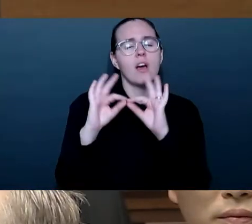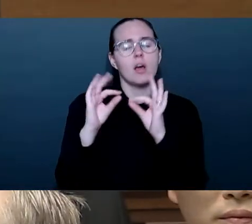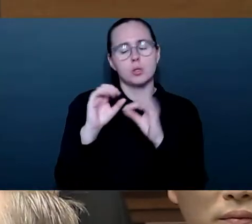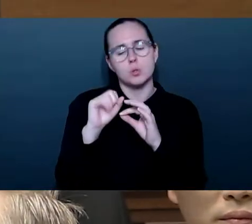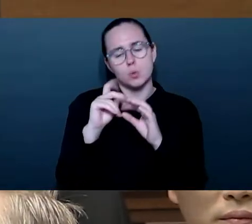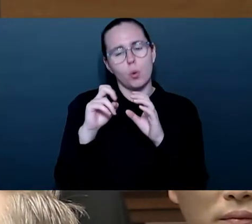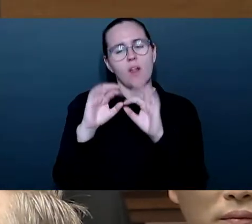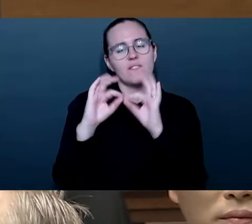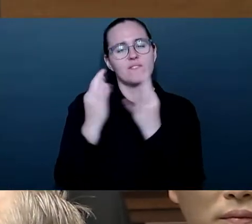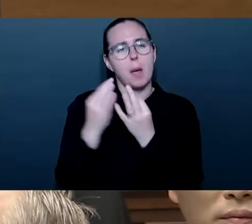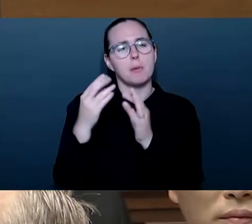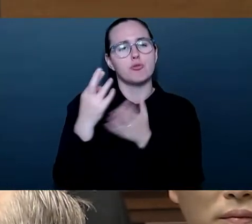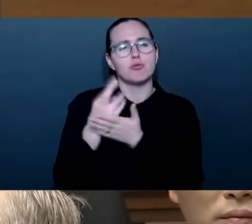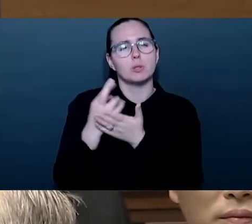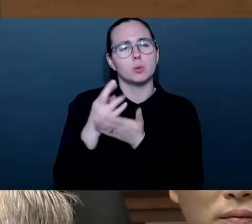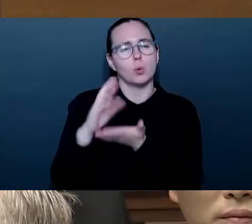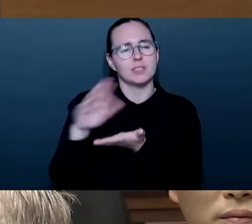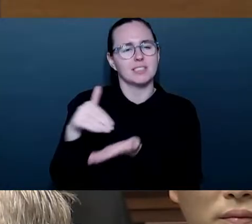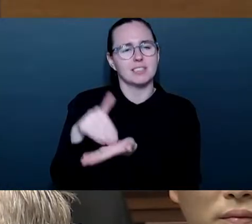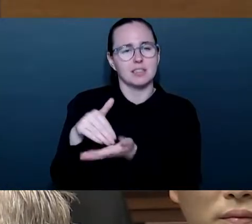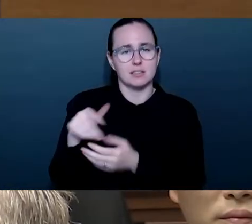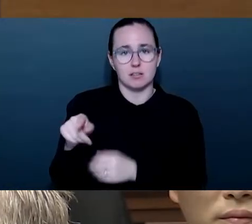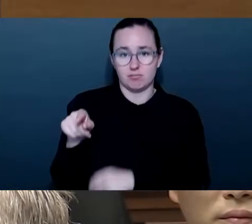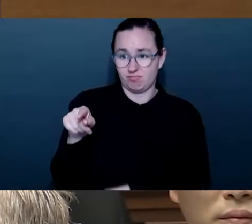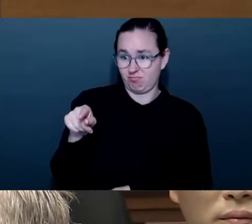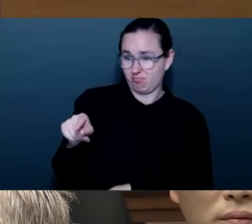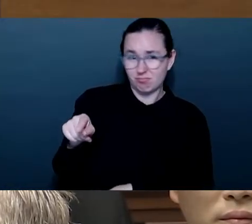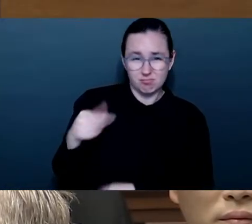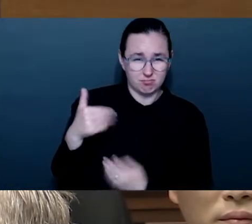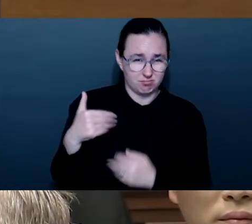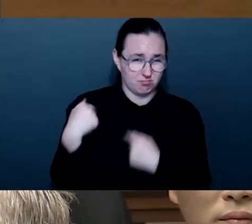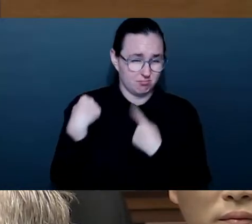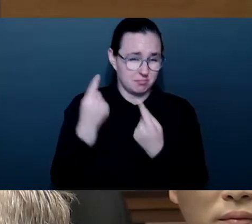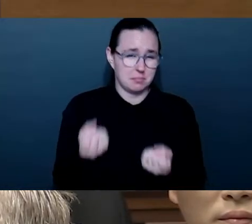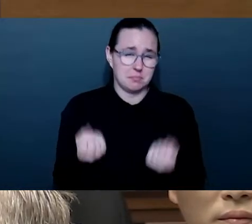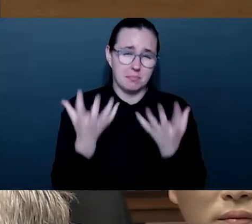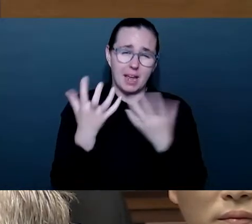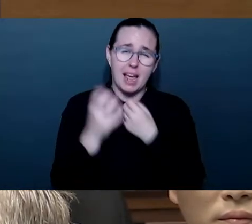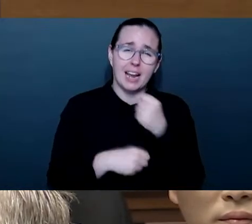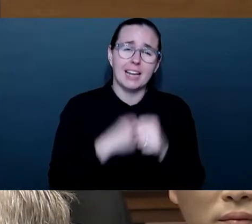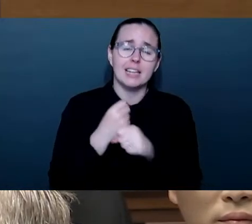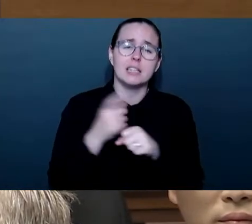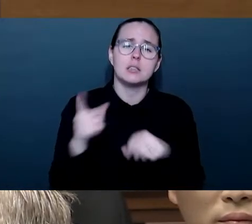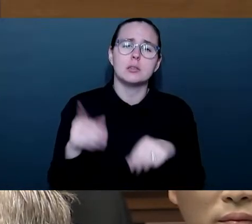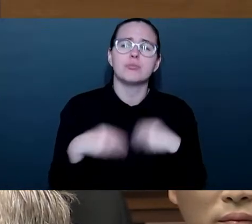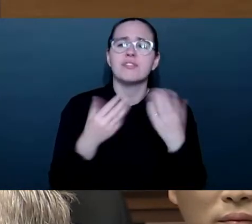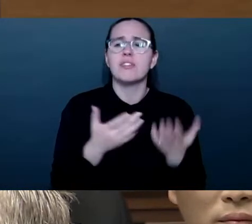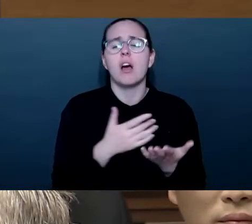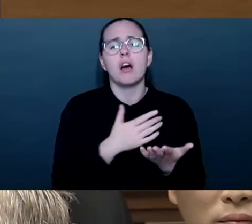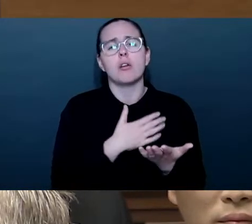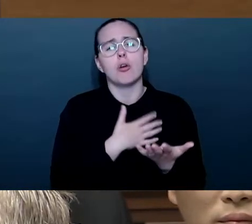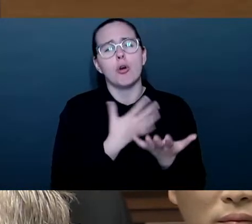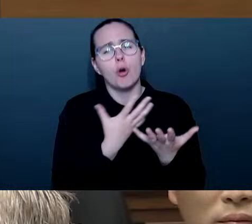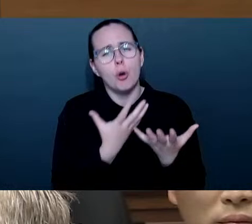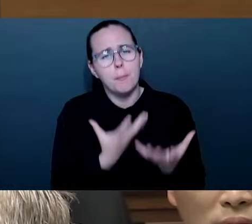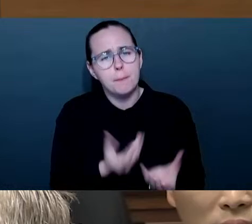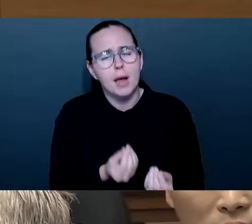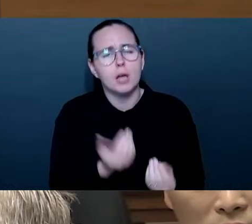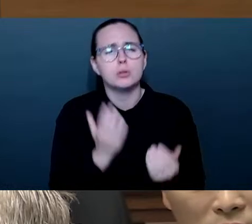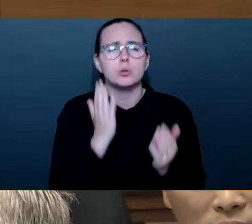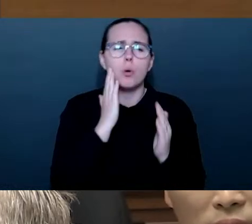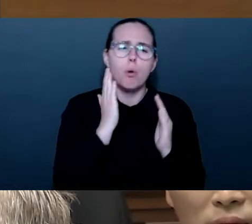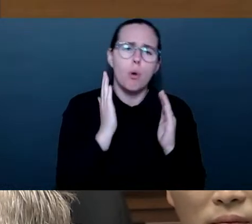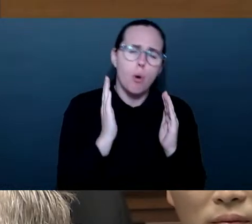support, compassion, and hope for the Souk region. Their commitment to strengthening families and fostering healthy communities